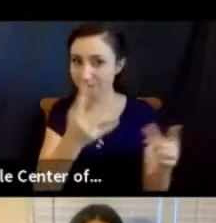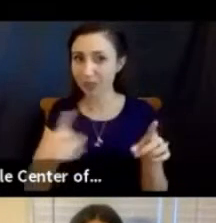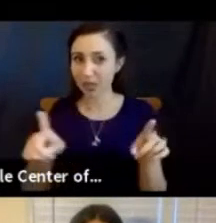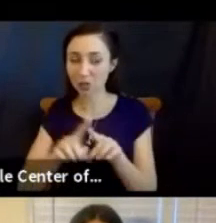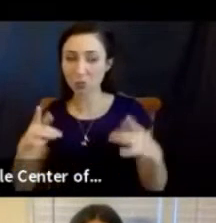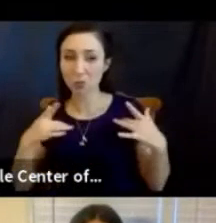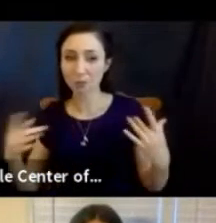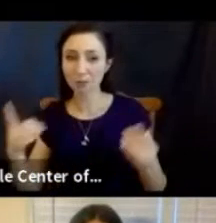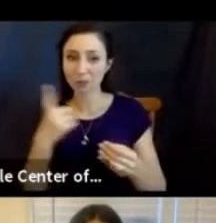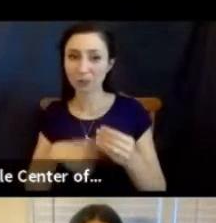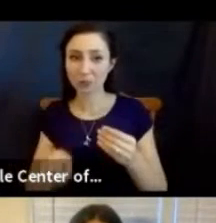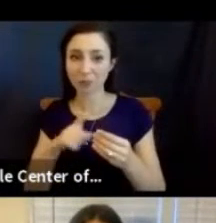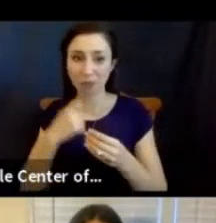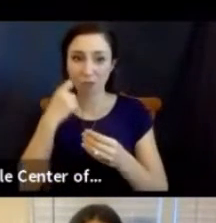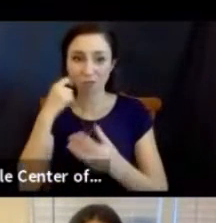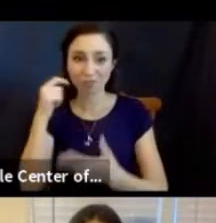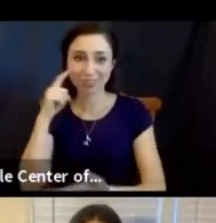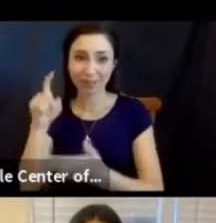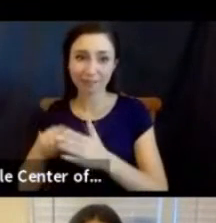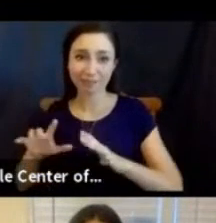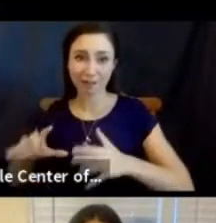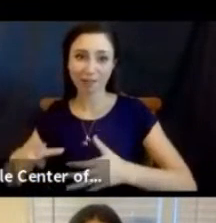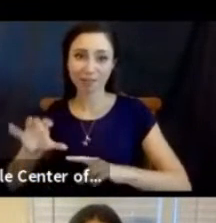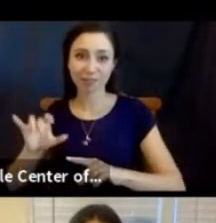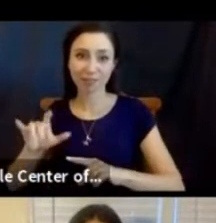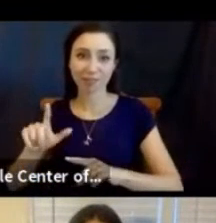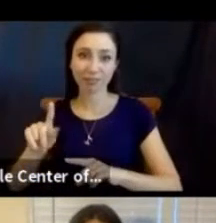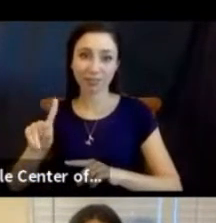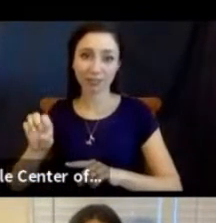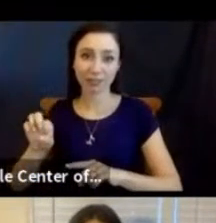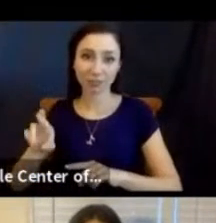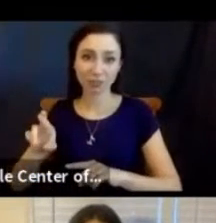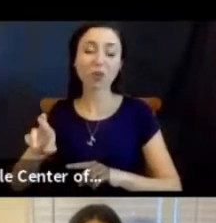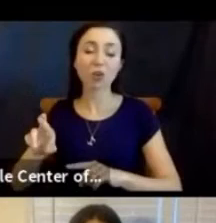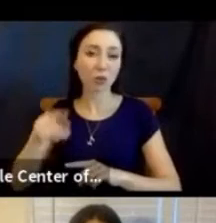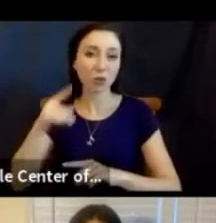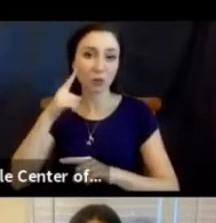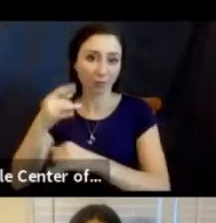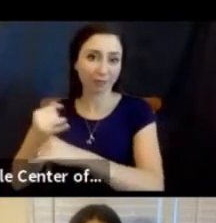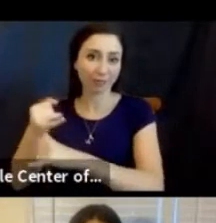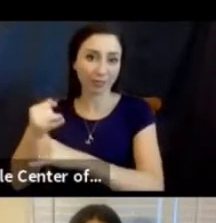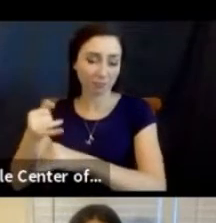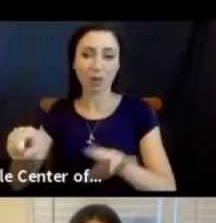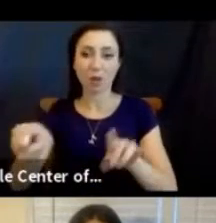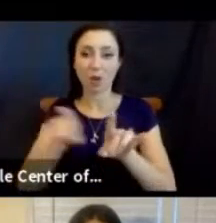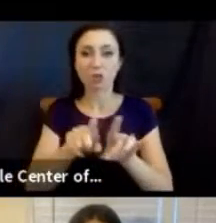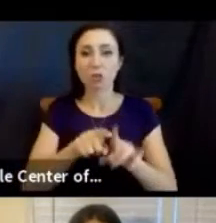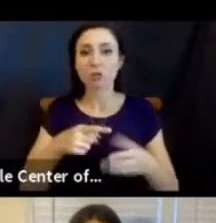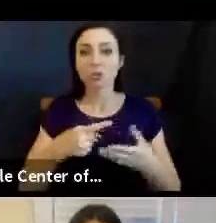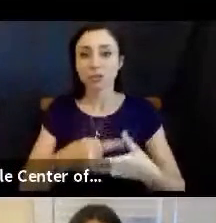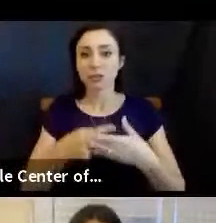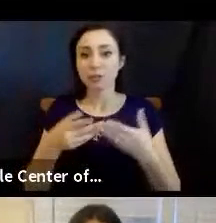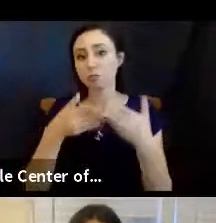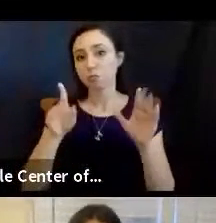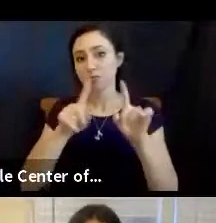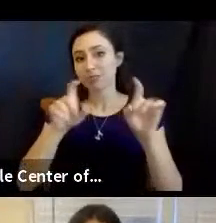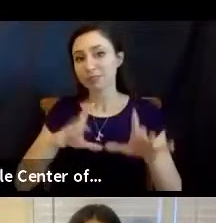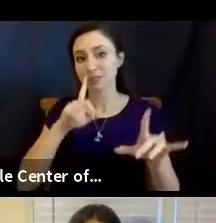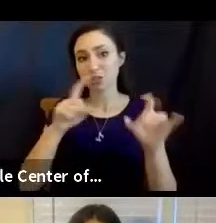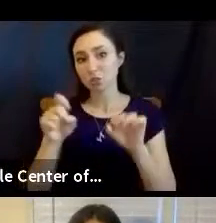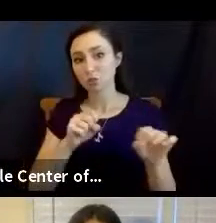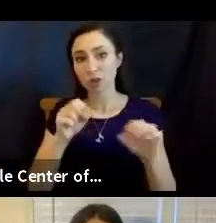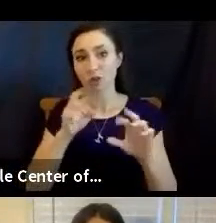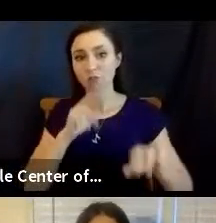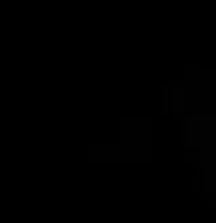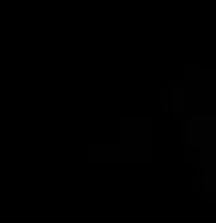identified cluster on campus, and finally speak to our broader testing strategy and some of the results that we've seen recently. So I